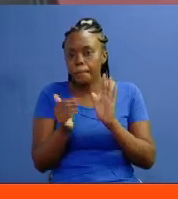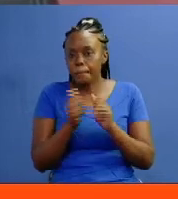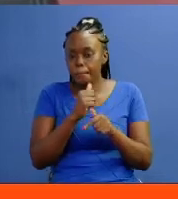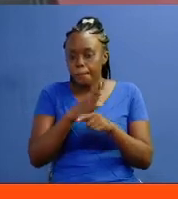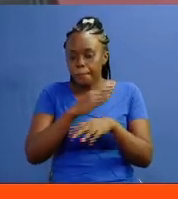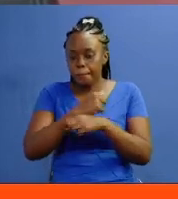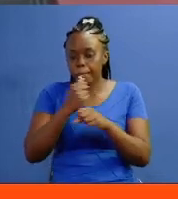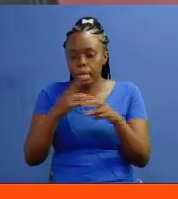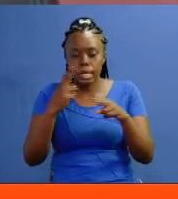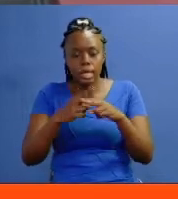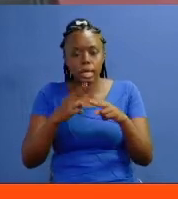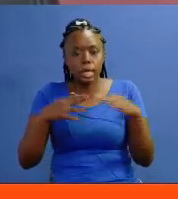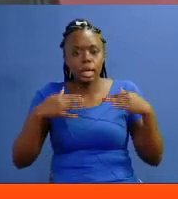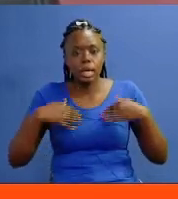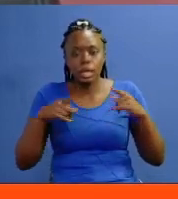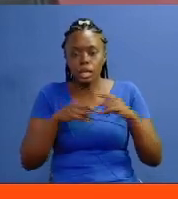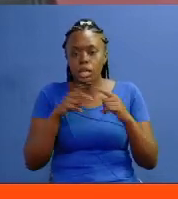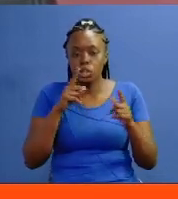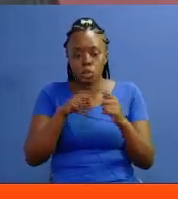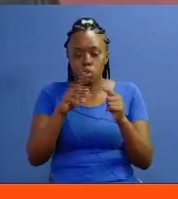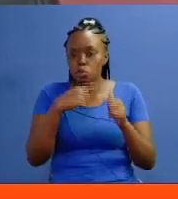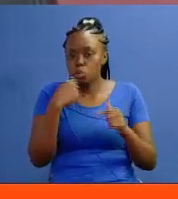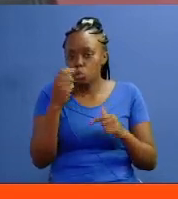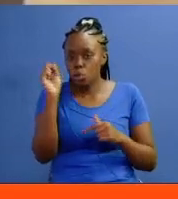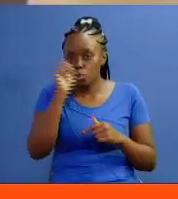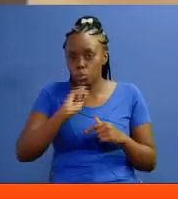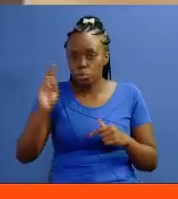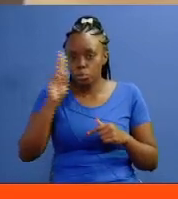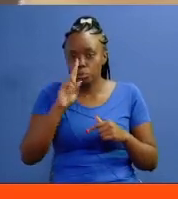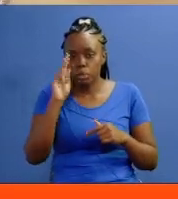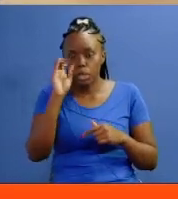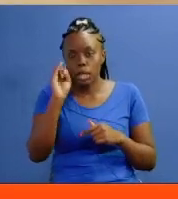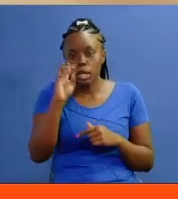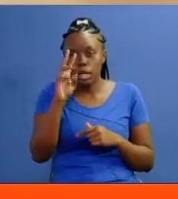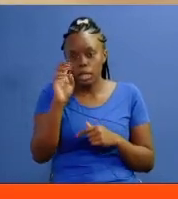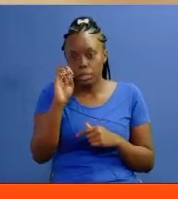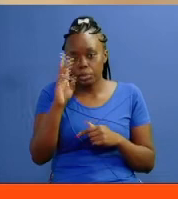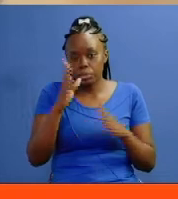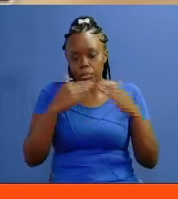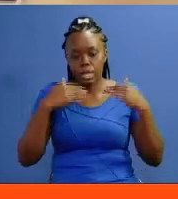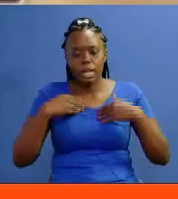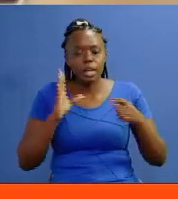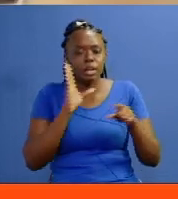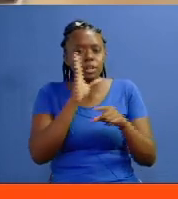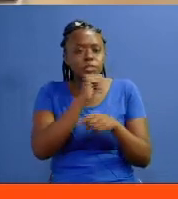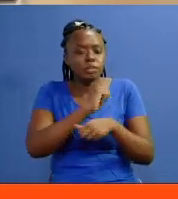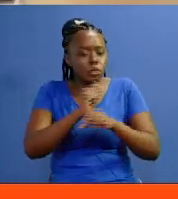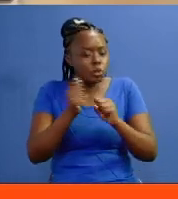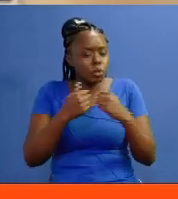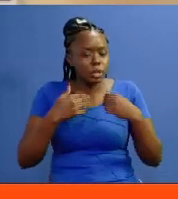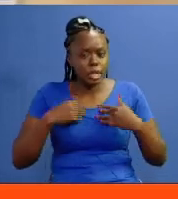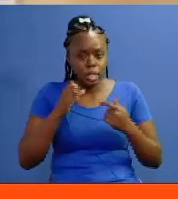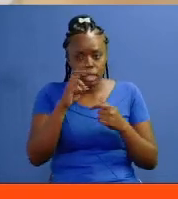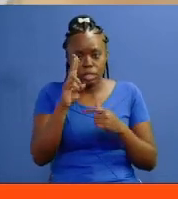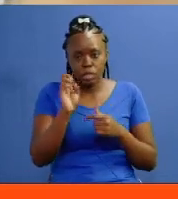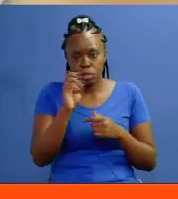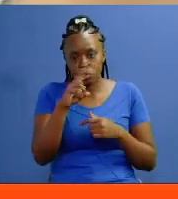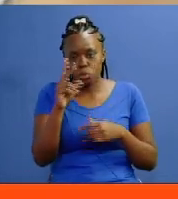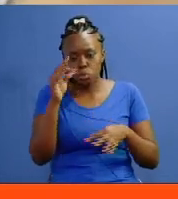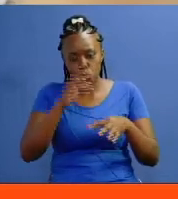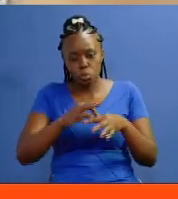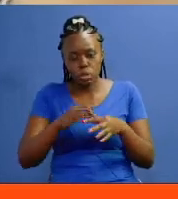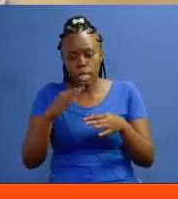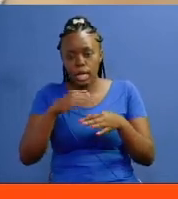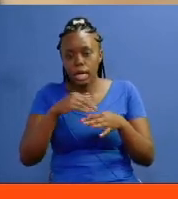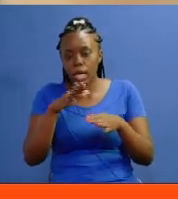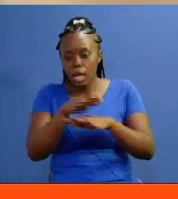the names of the qualified to President Uhuru Kenyatta for the IEBC to have a complete structure as the 2022 polls come